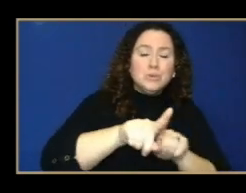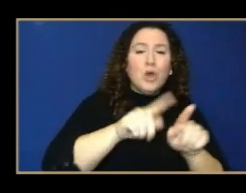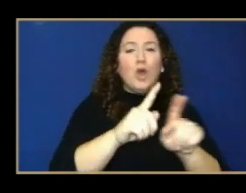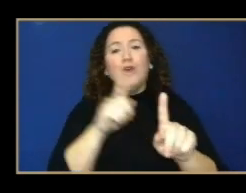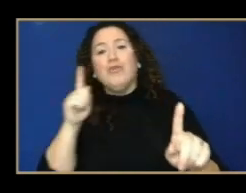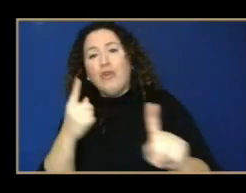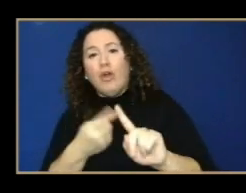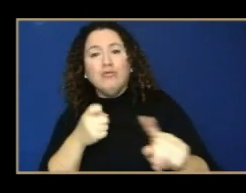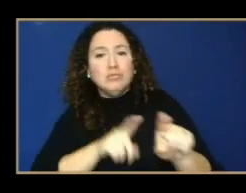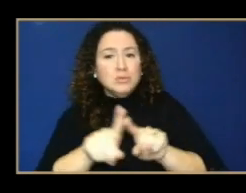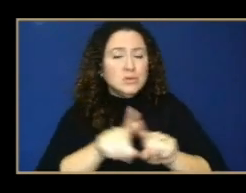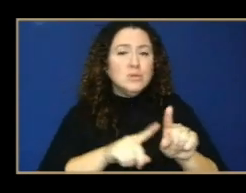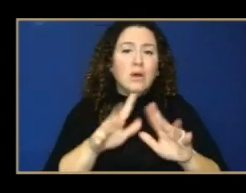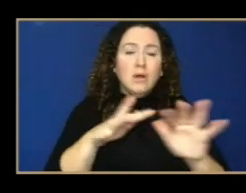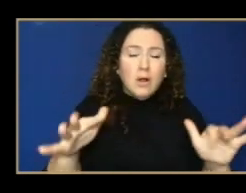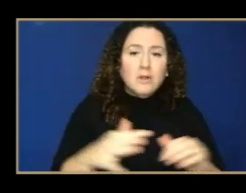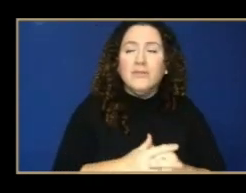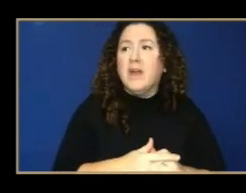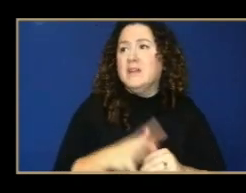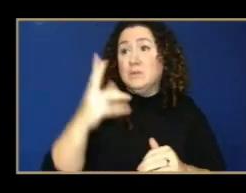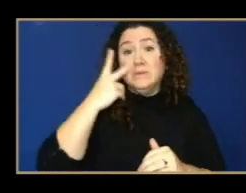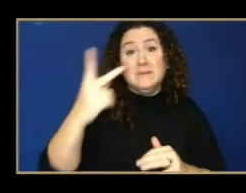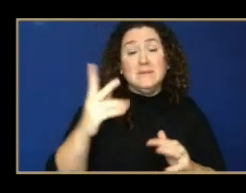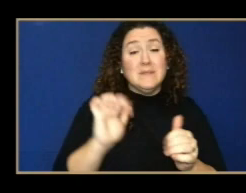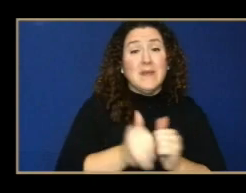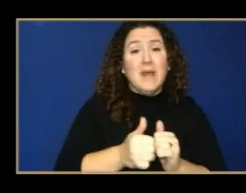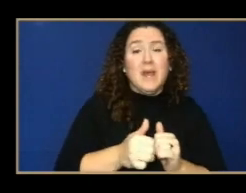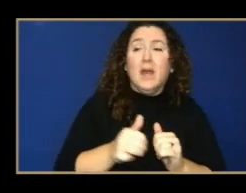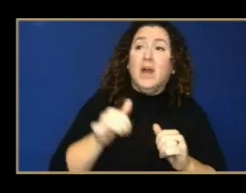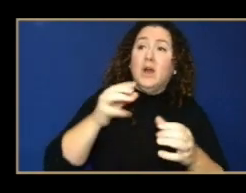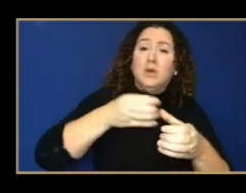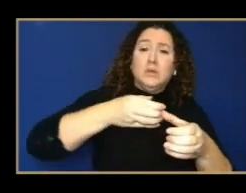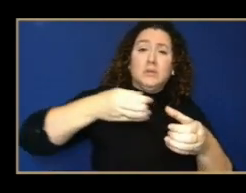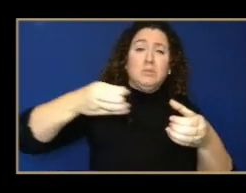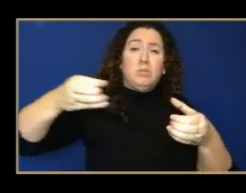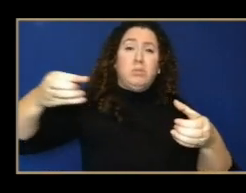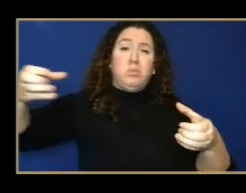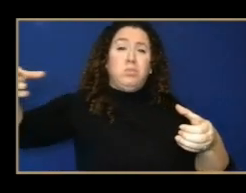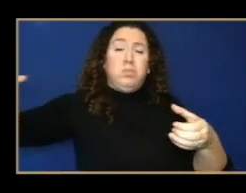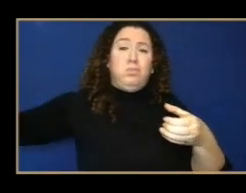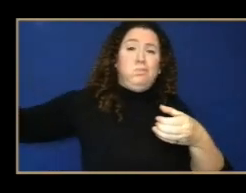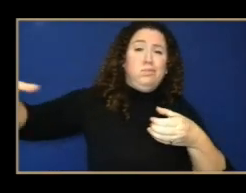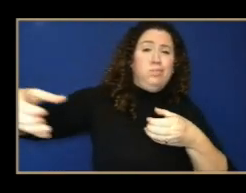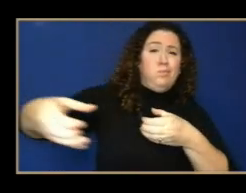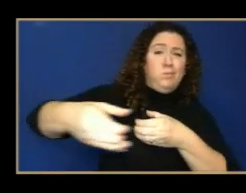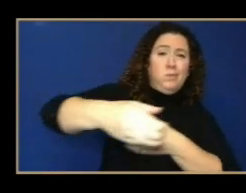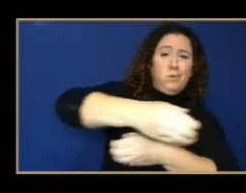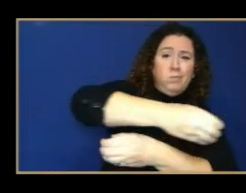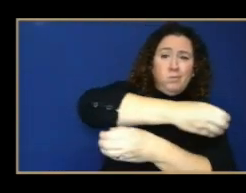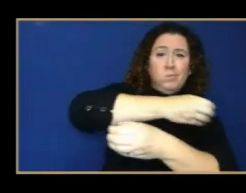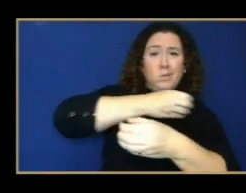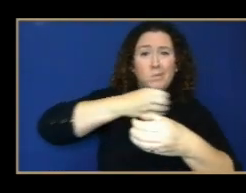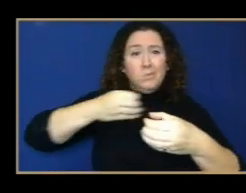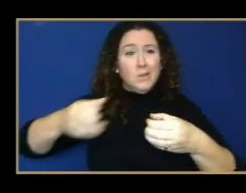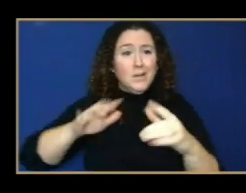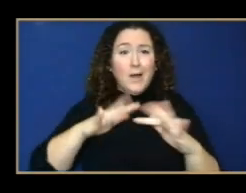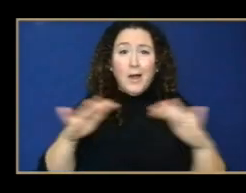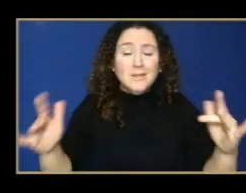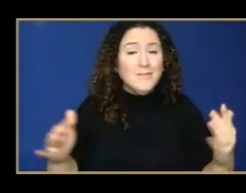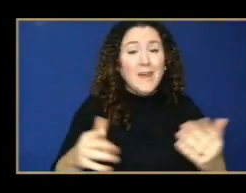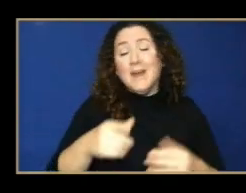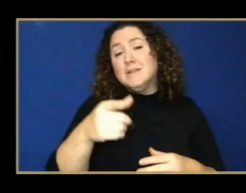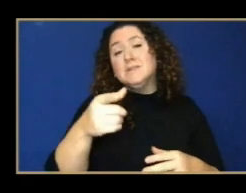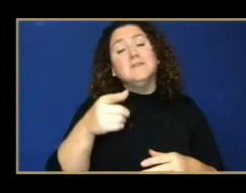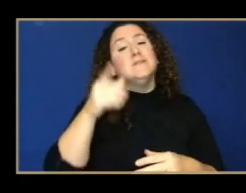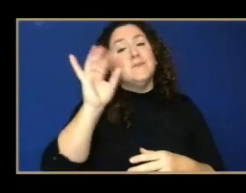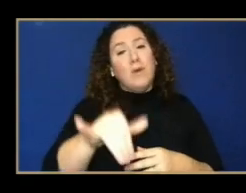as they're going to move relative to the sunset, and really use that to make your link to